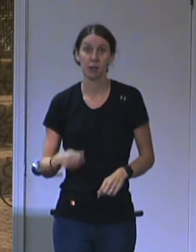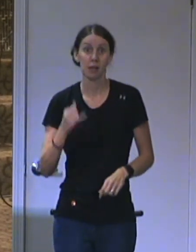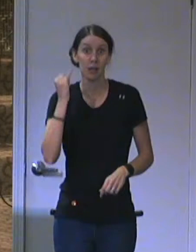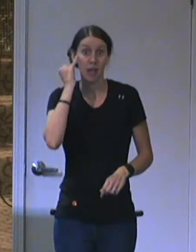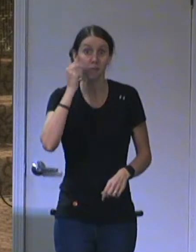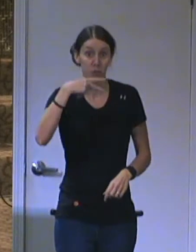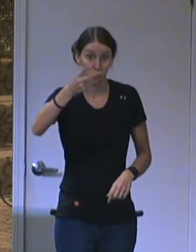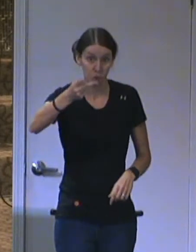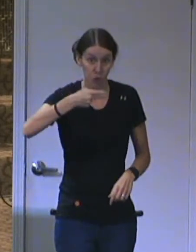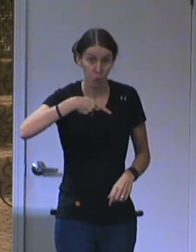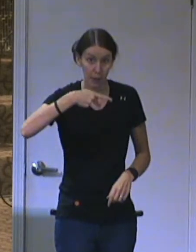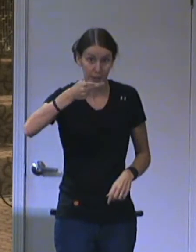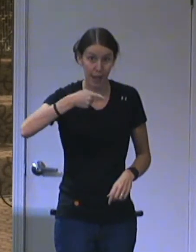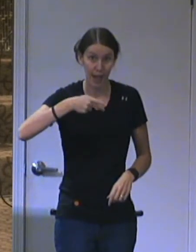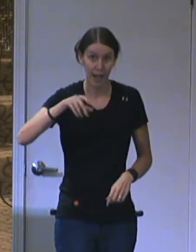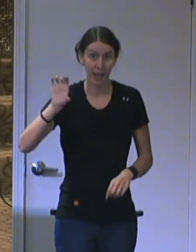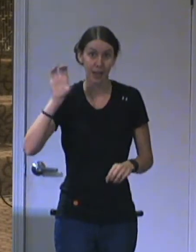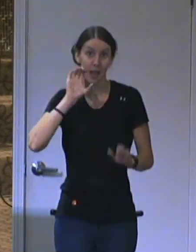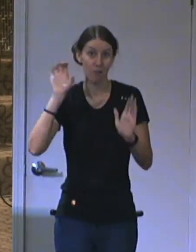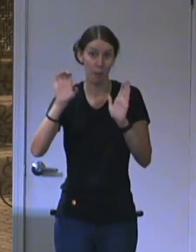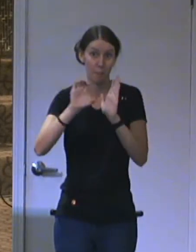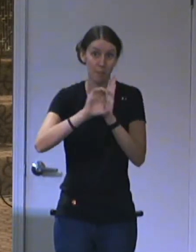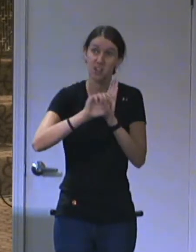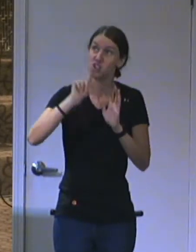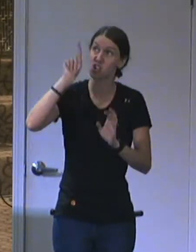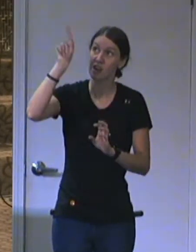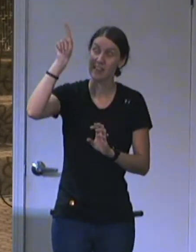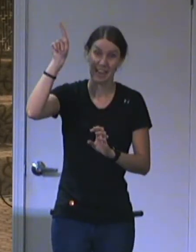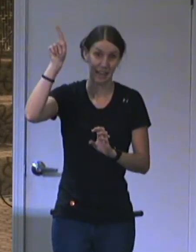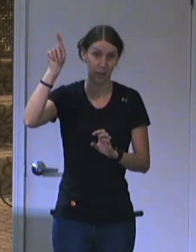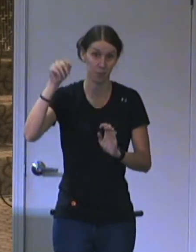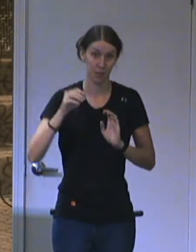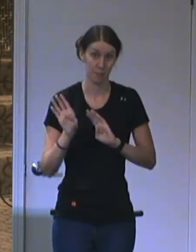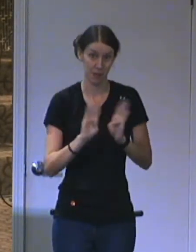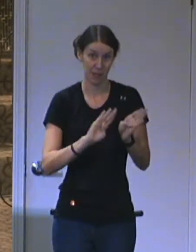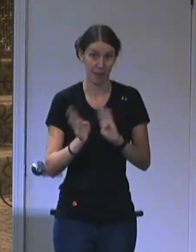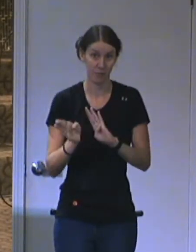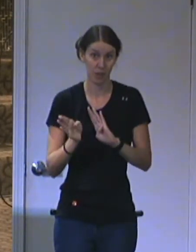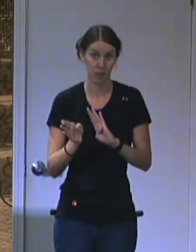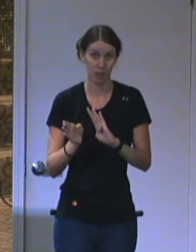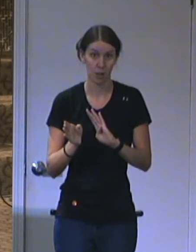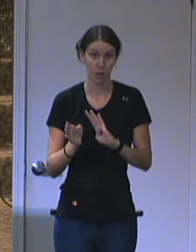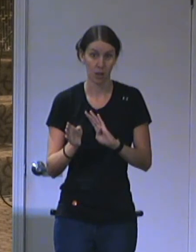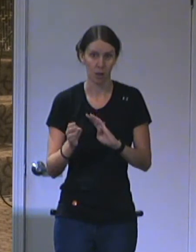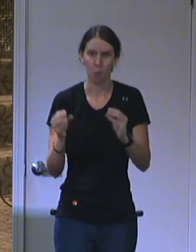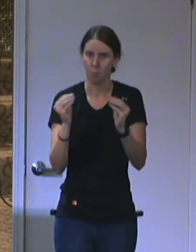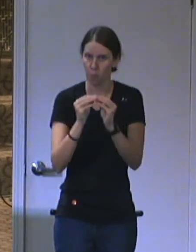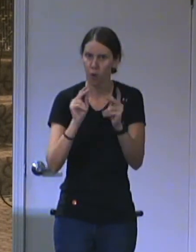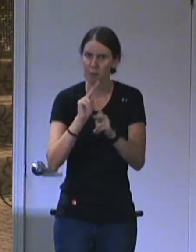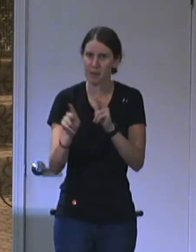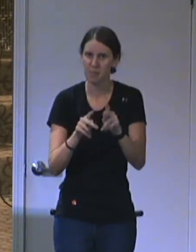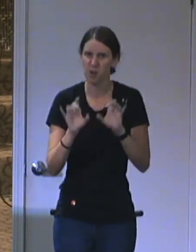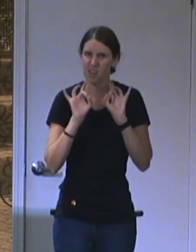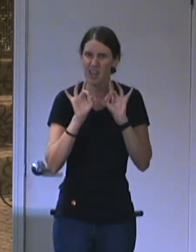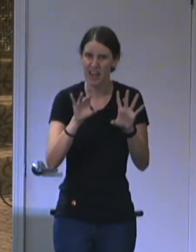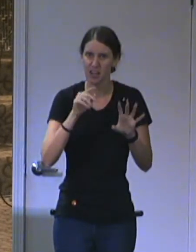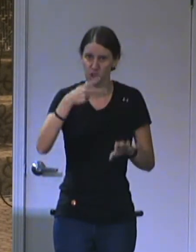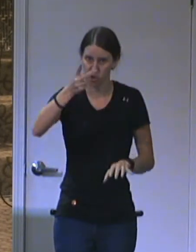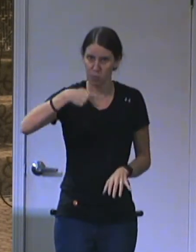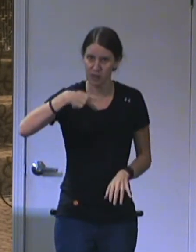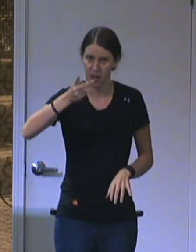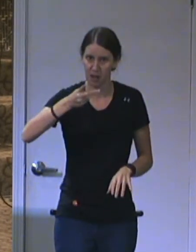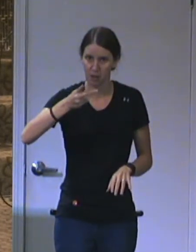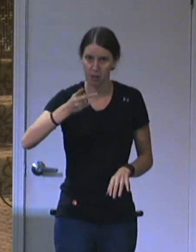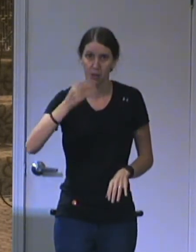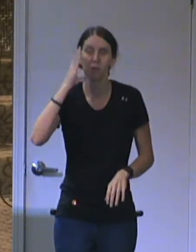God, the more I look like Jesus Christ, the more I act the way he would have me to do, the more they're going to hate me and I'm going to